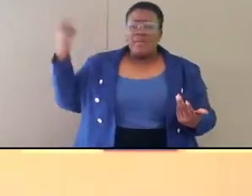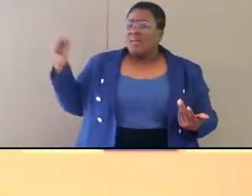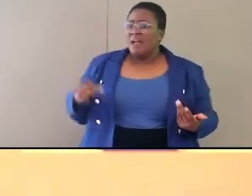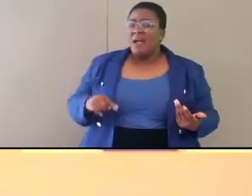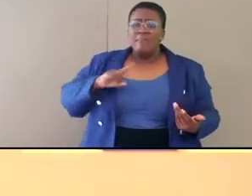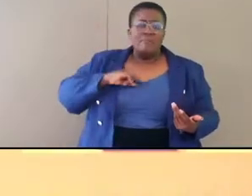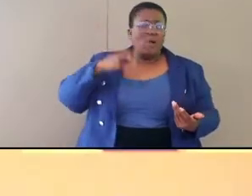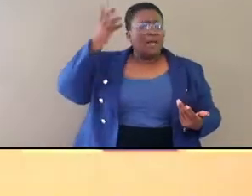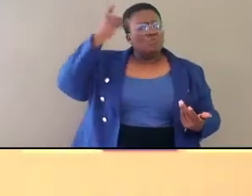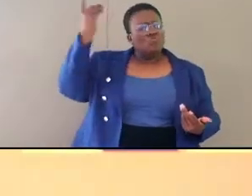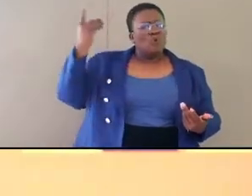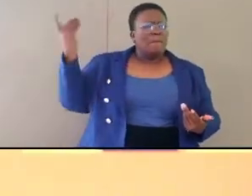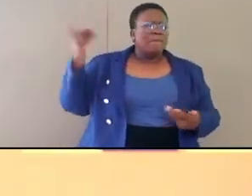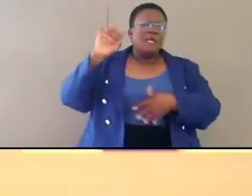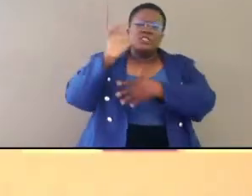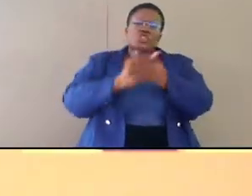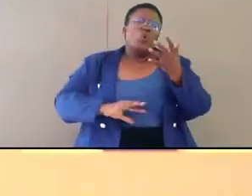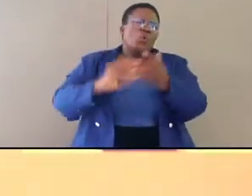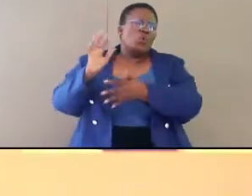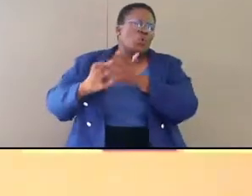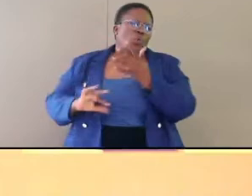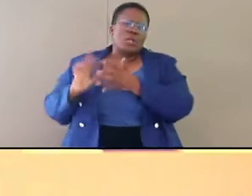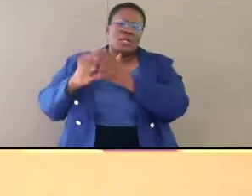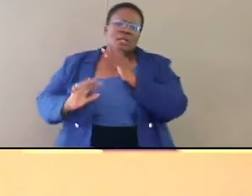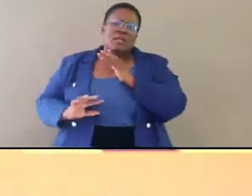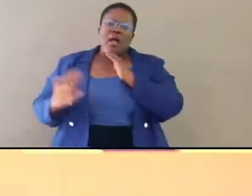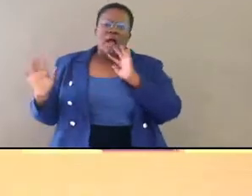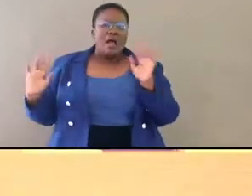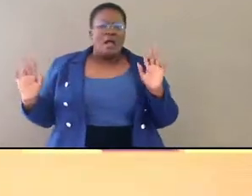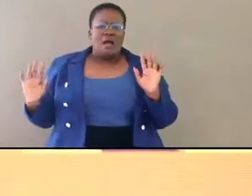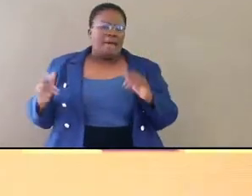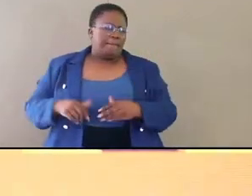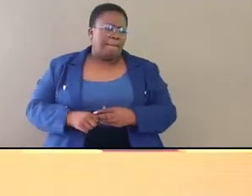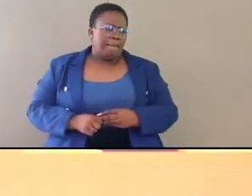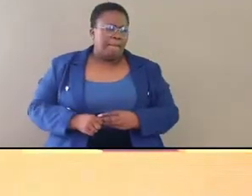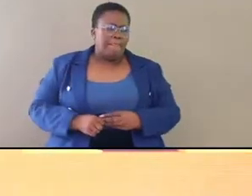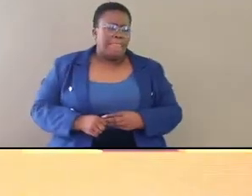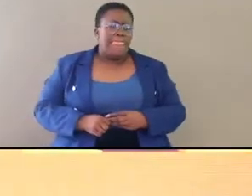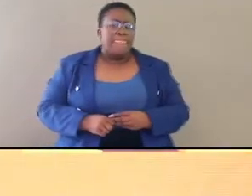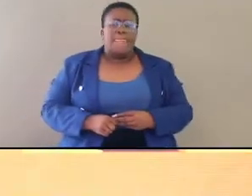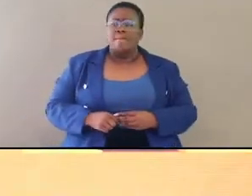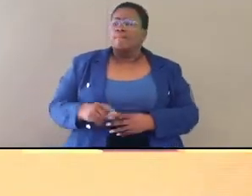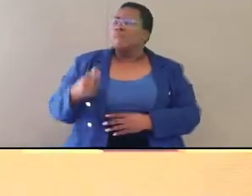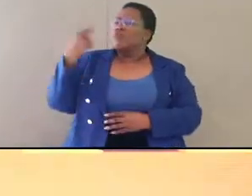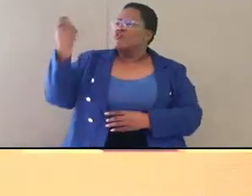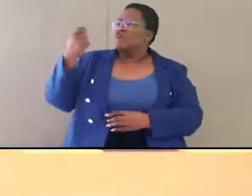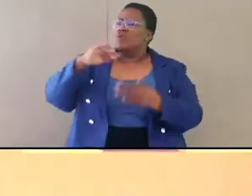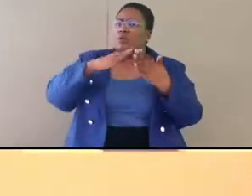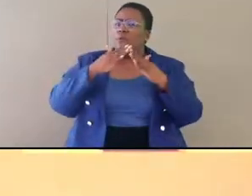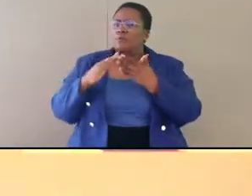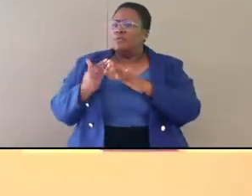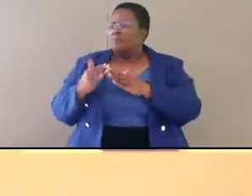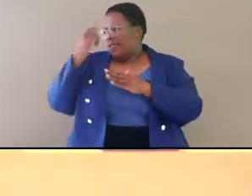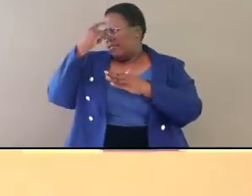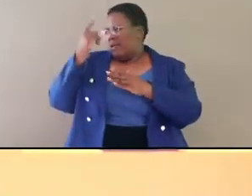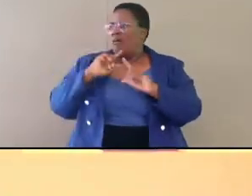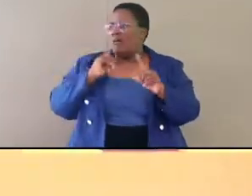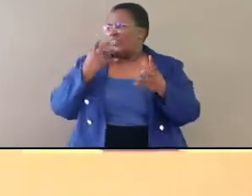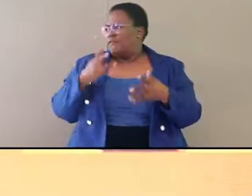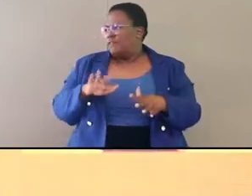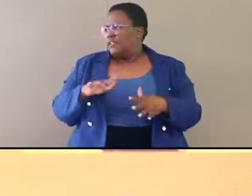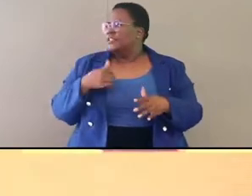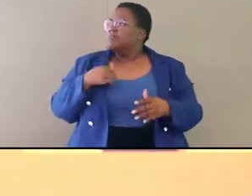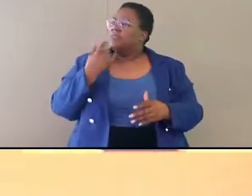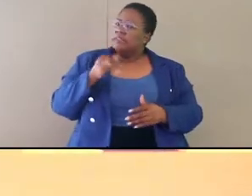I just want to get work going and the rural communities I think that has been answered but I still